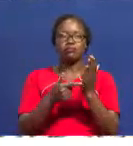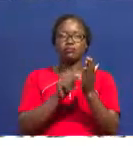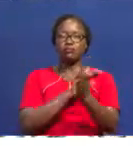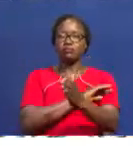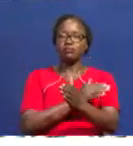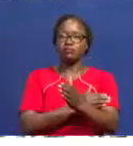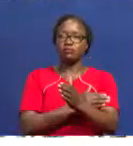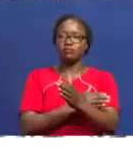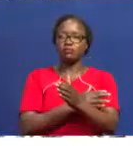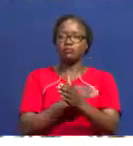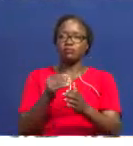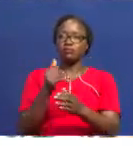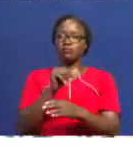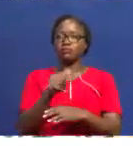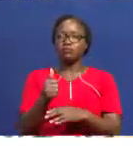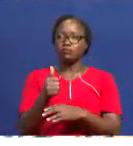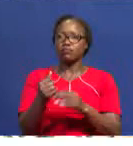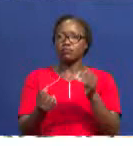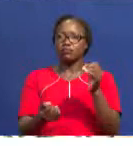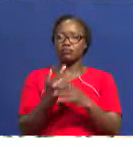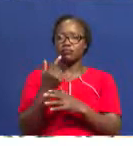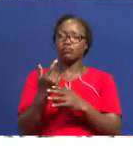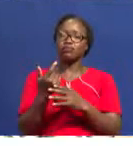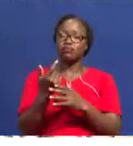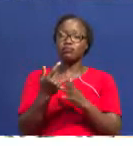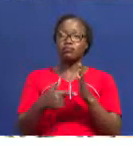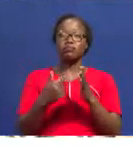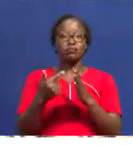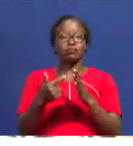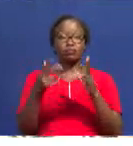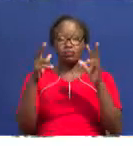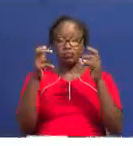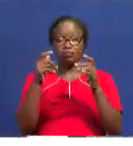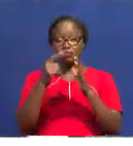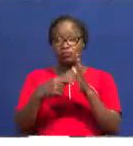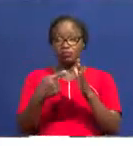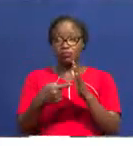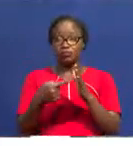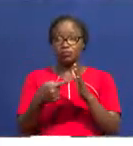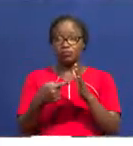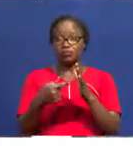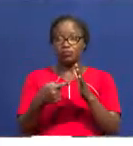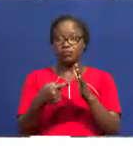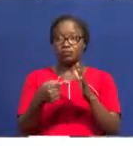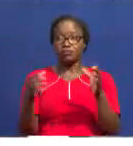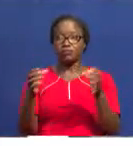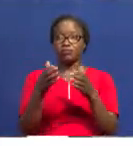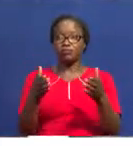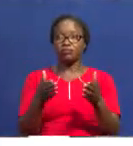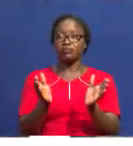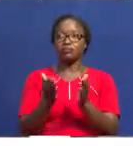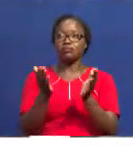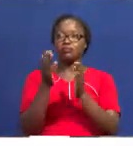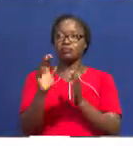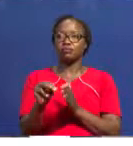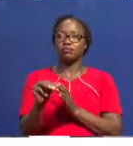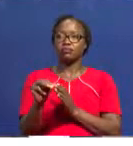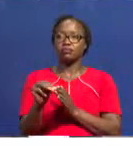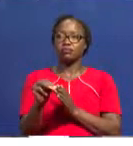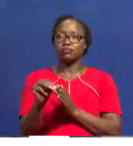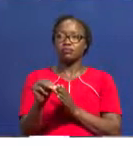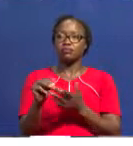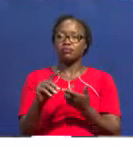capacity, and knowledge on any other emerging issues in the industry through collaboration and partnership. We've gathered here and encouraged them